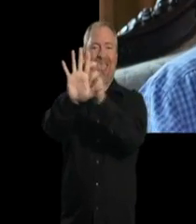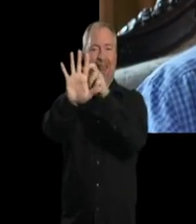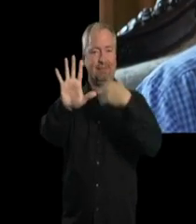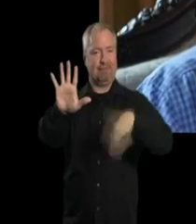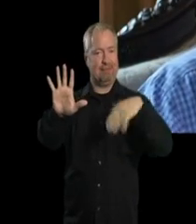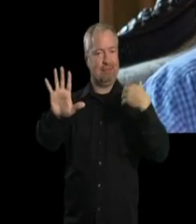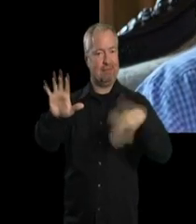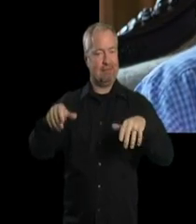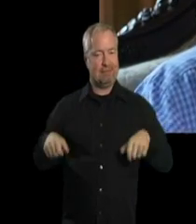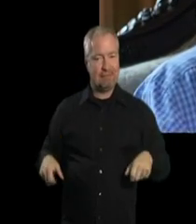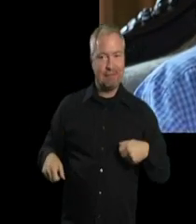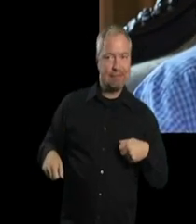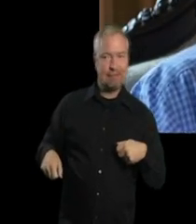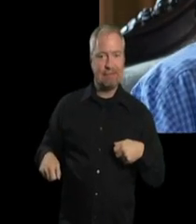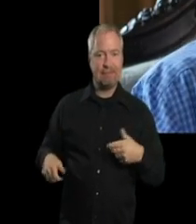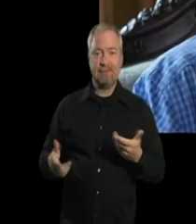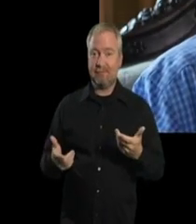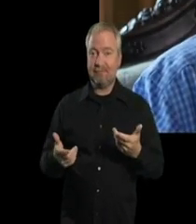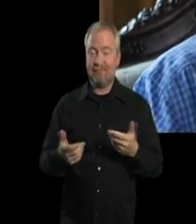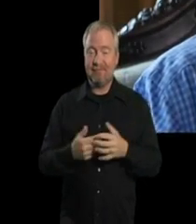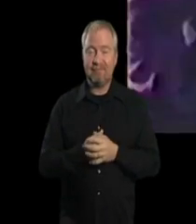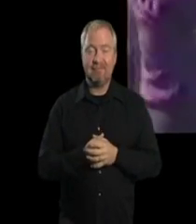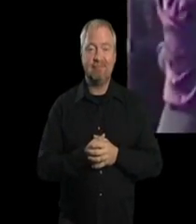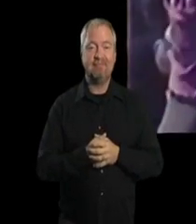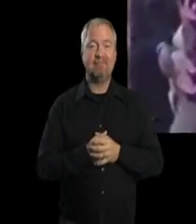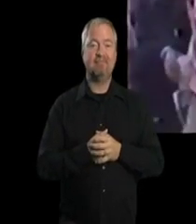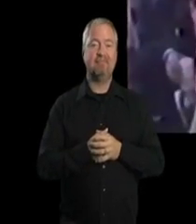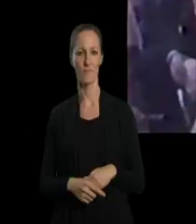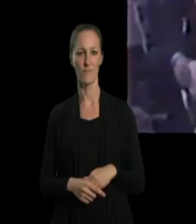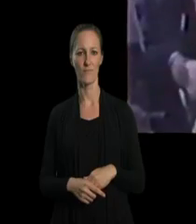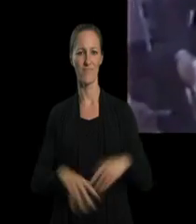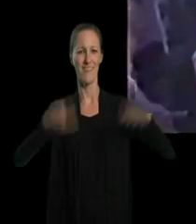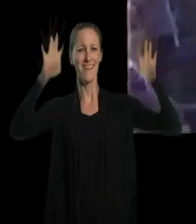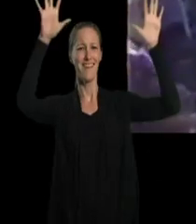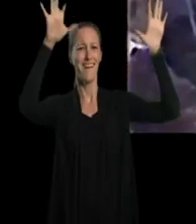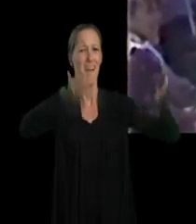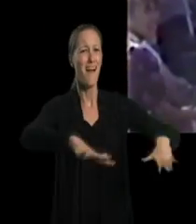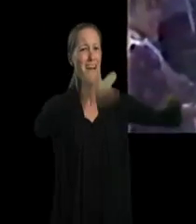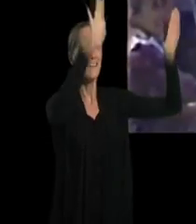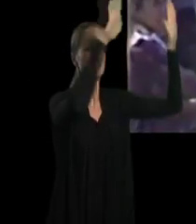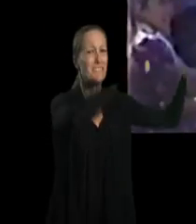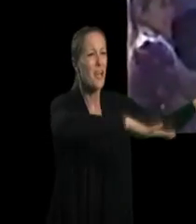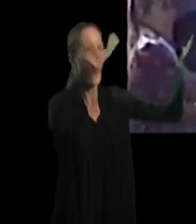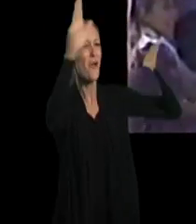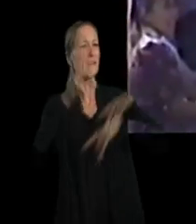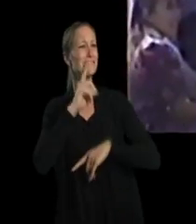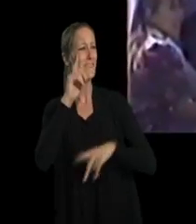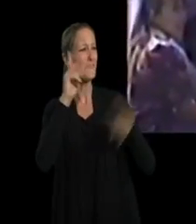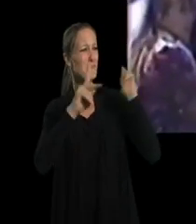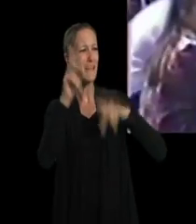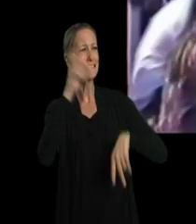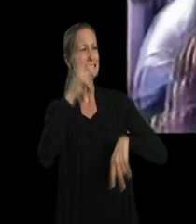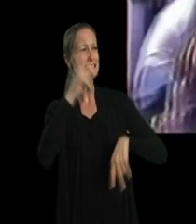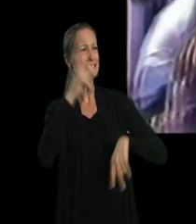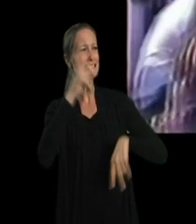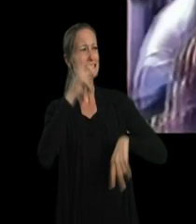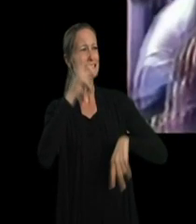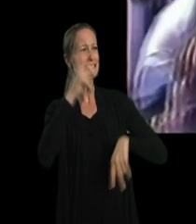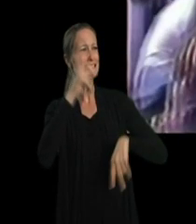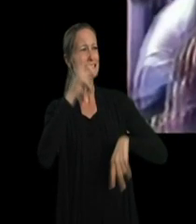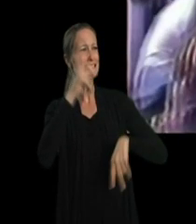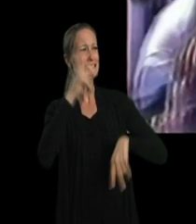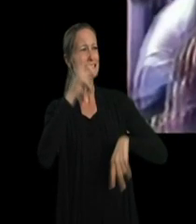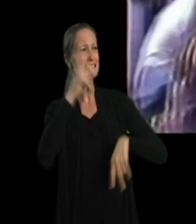couple thousand people saying, down in front. We immediately put our civil rights into action. A man